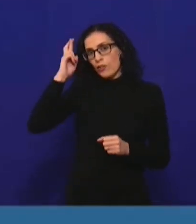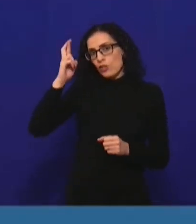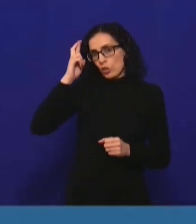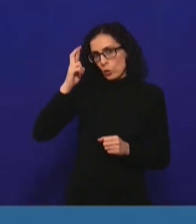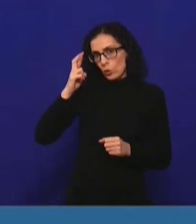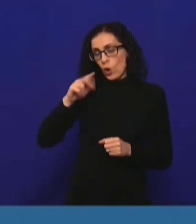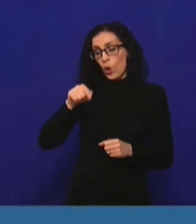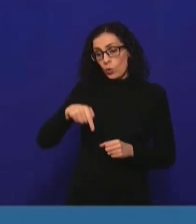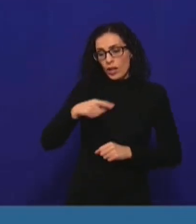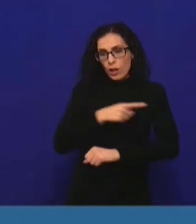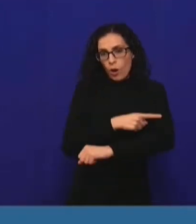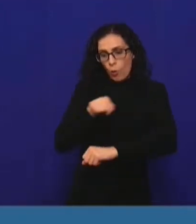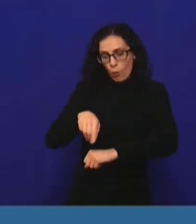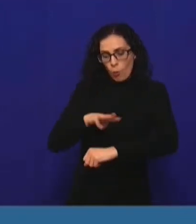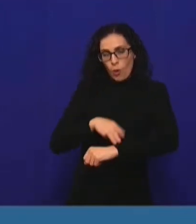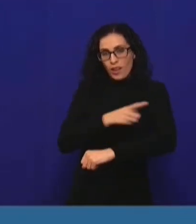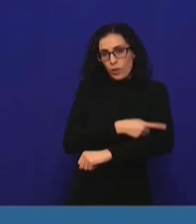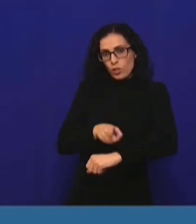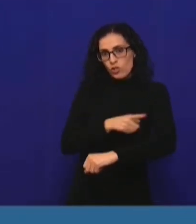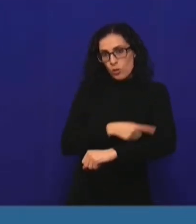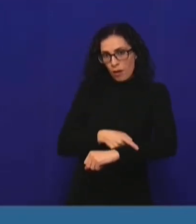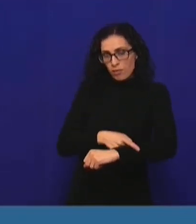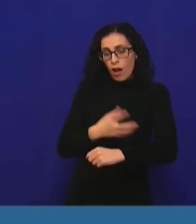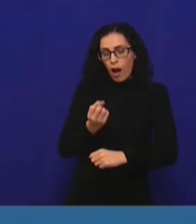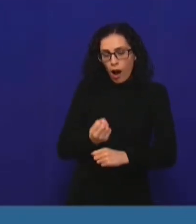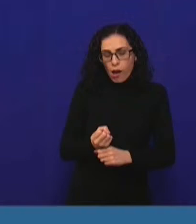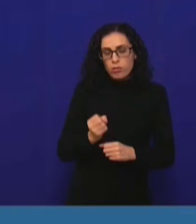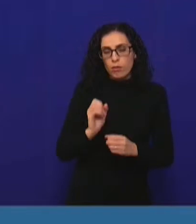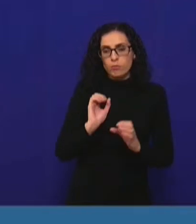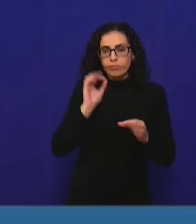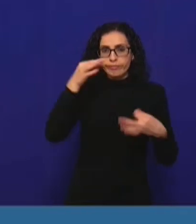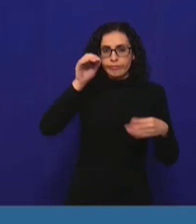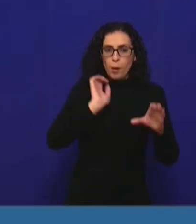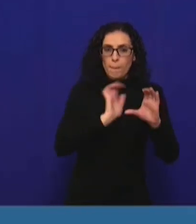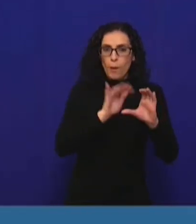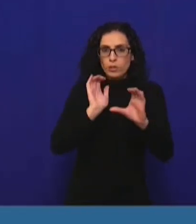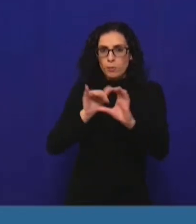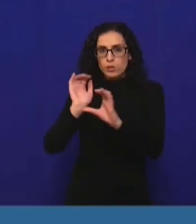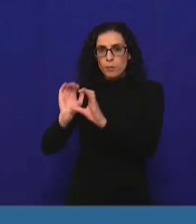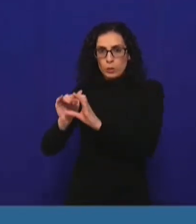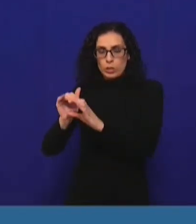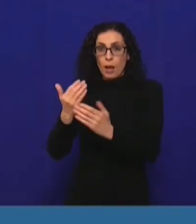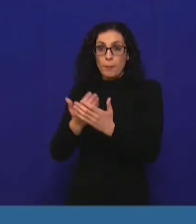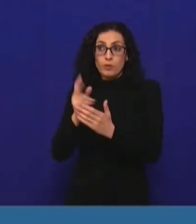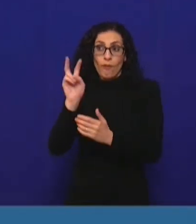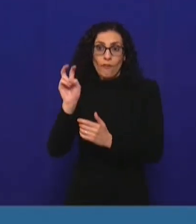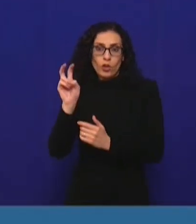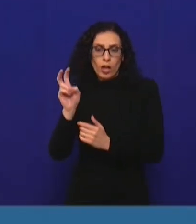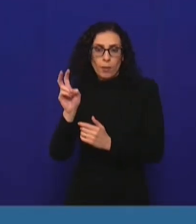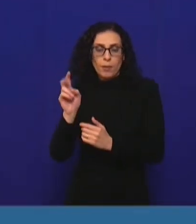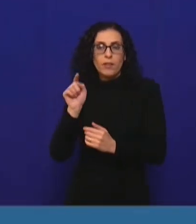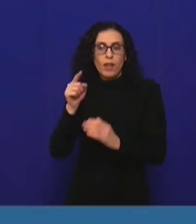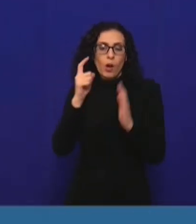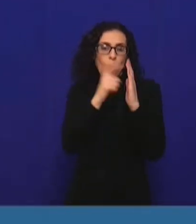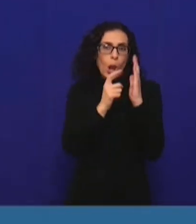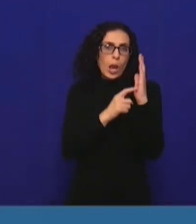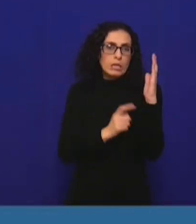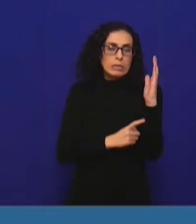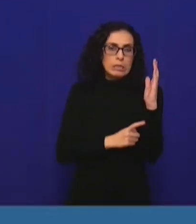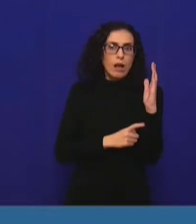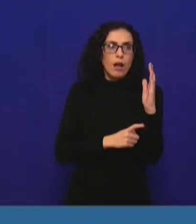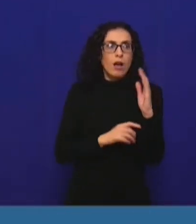dawn il-ġimgħat li ġejjin fejn aħna qegħdin nibatu għal dawk il-persuni li huma jkunu qegħdin f'din il-lista ġvidaħ jkunu